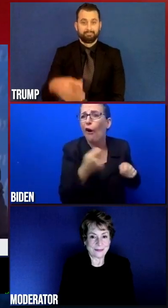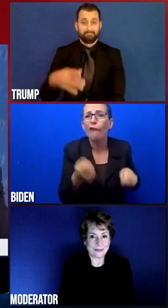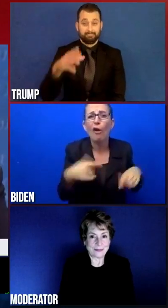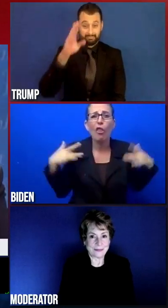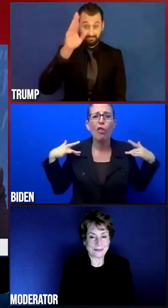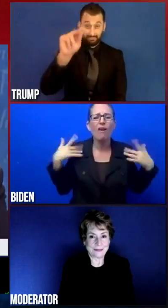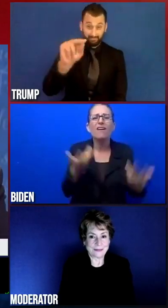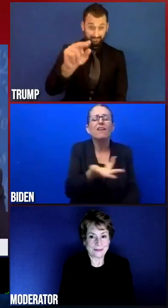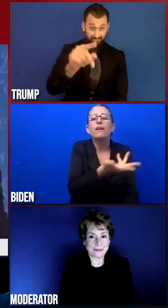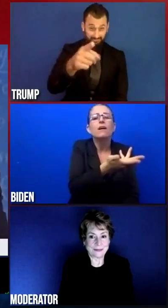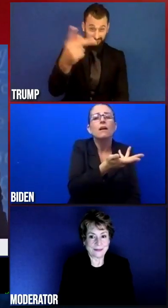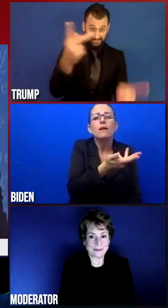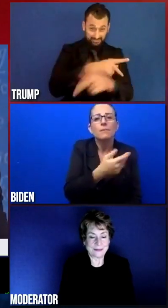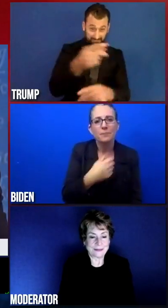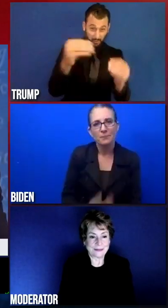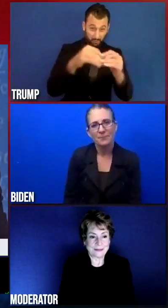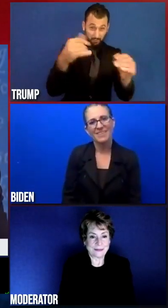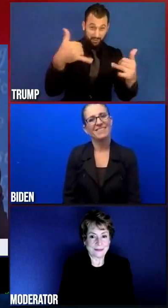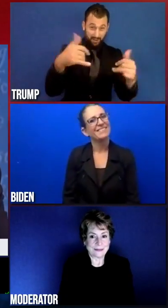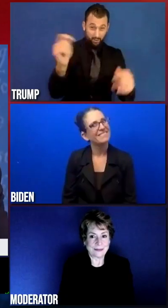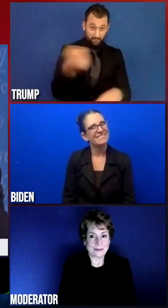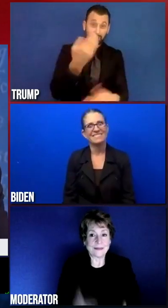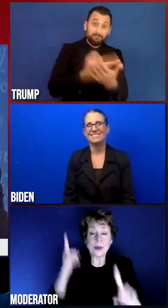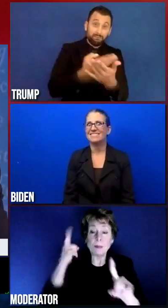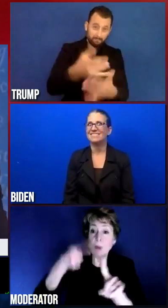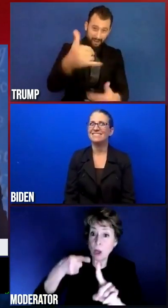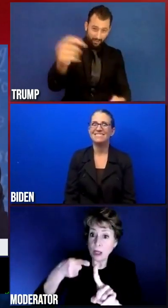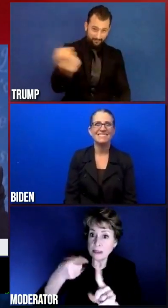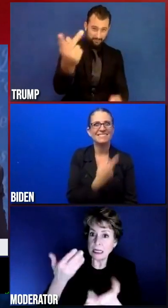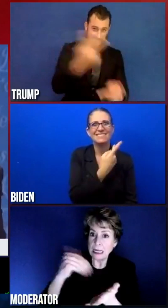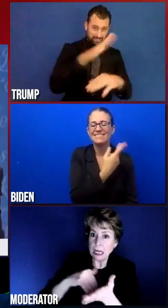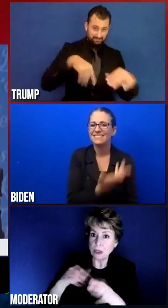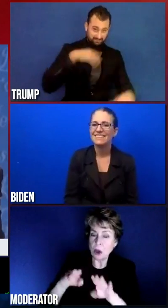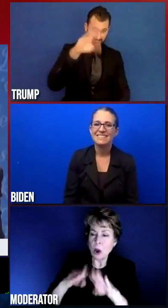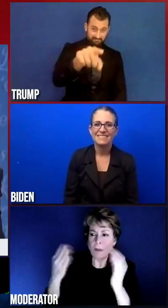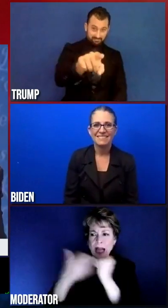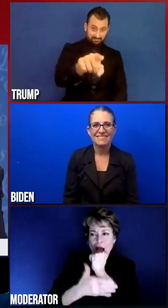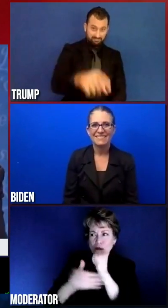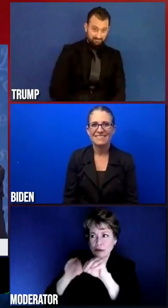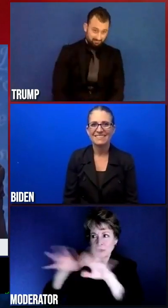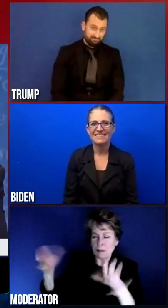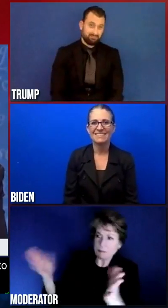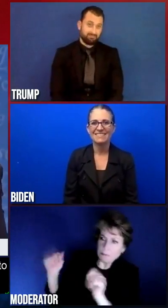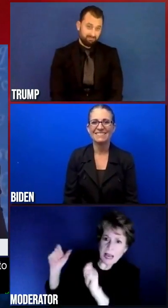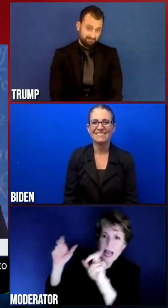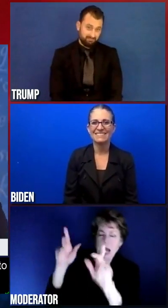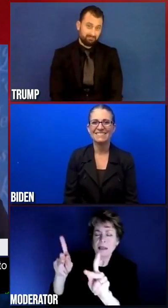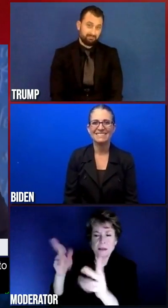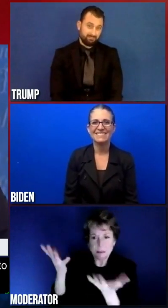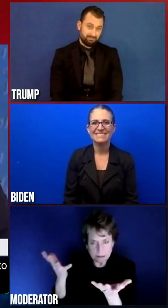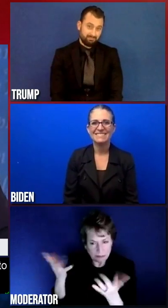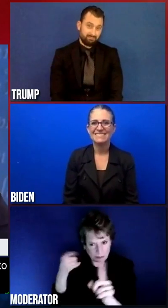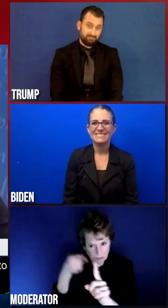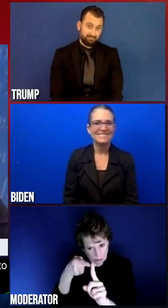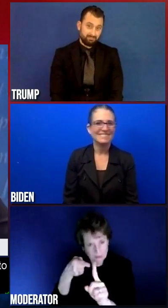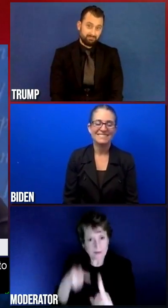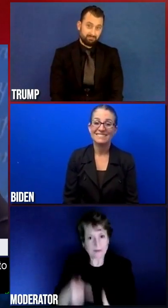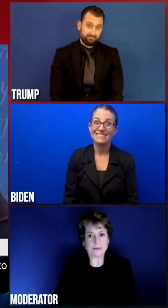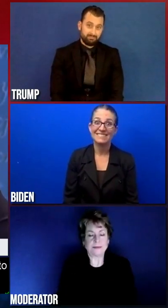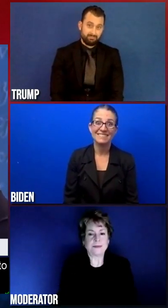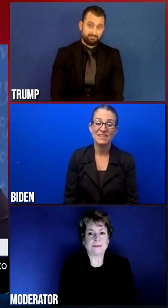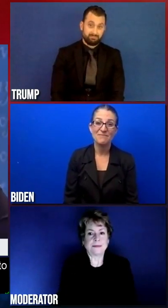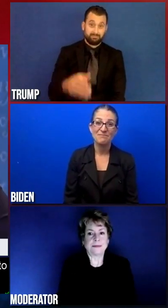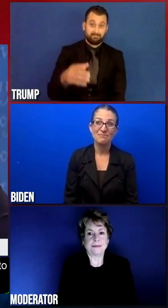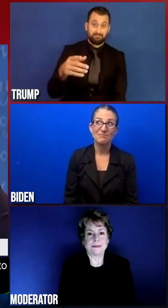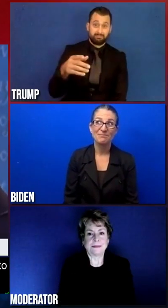reopenings and the fact... Well, he wants to shut down this country. And I want to keep it open. And we did a great thing by shutting it down. Wait